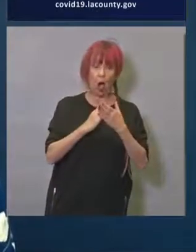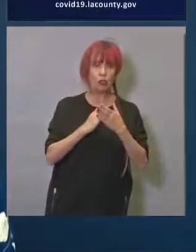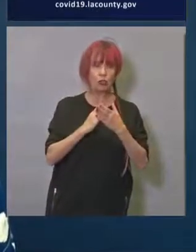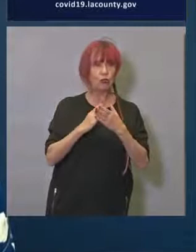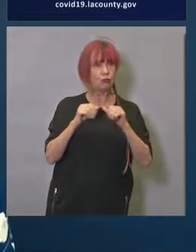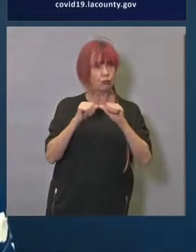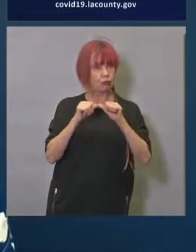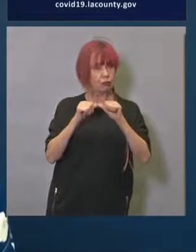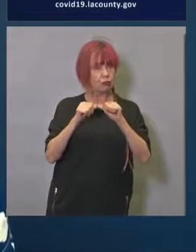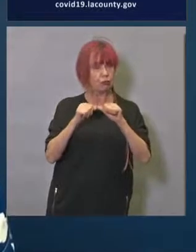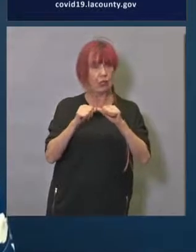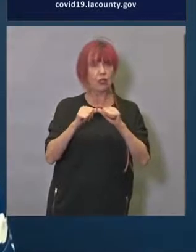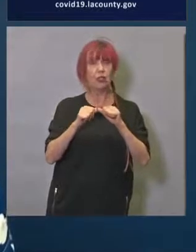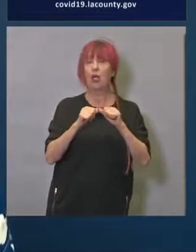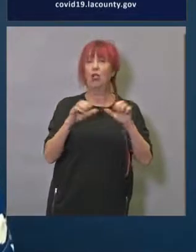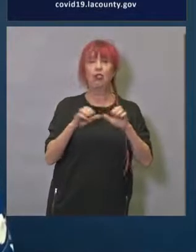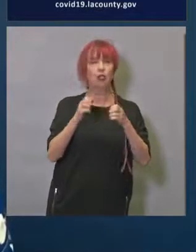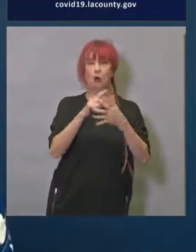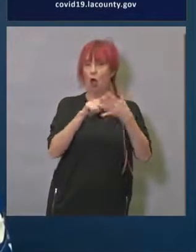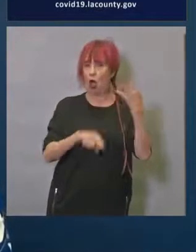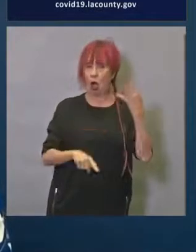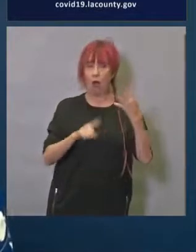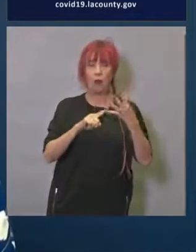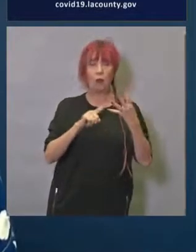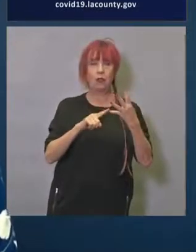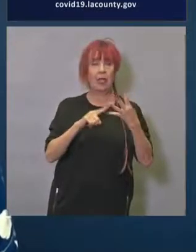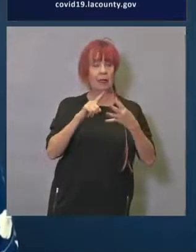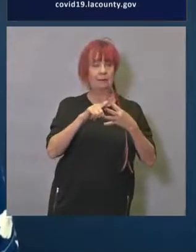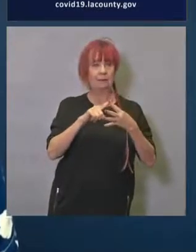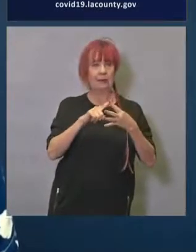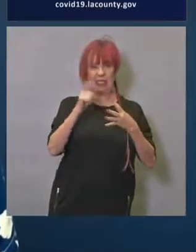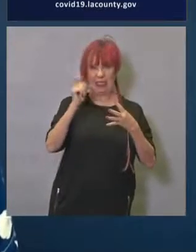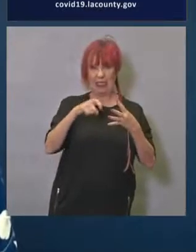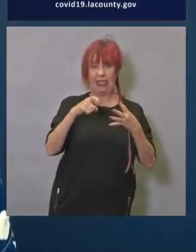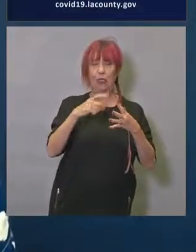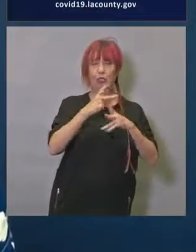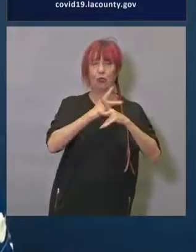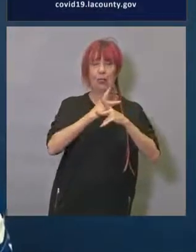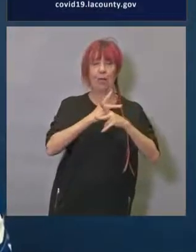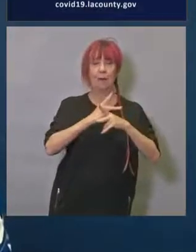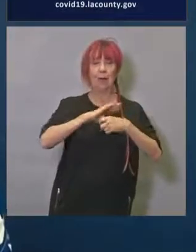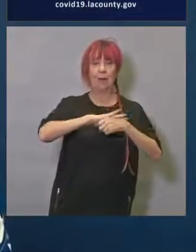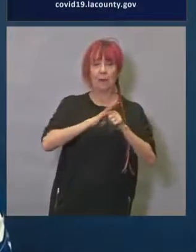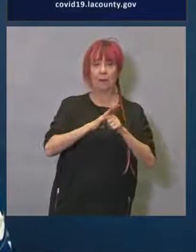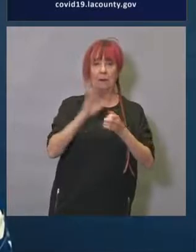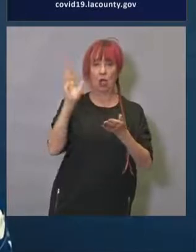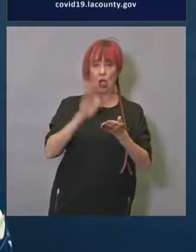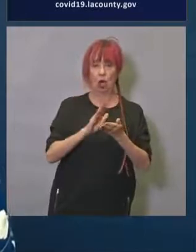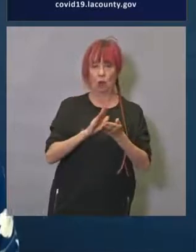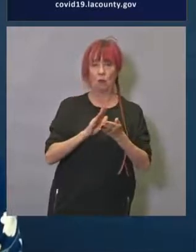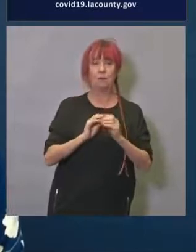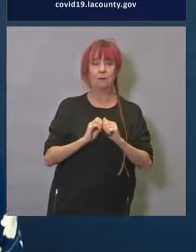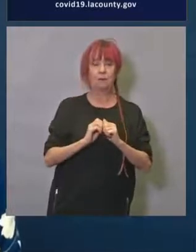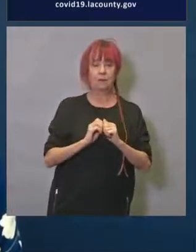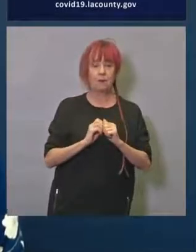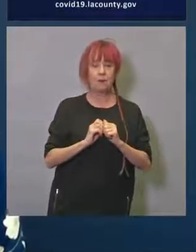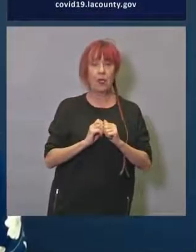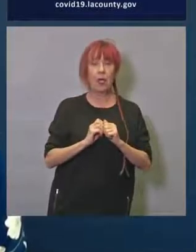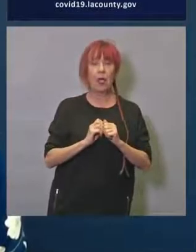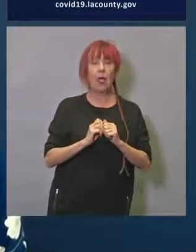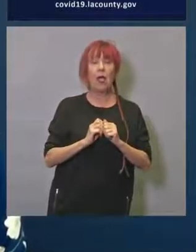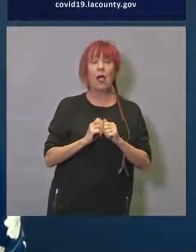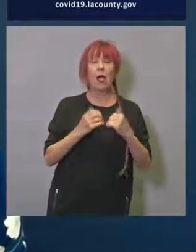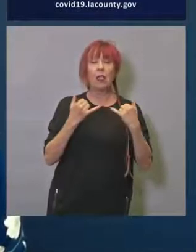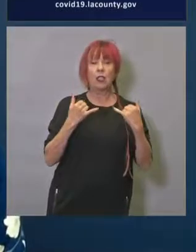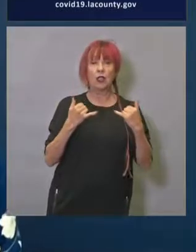please continue to do all of those basic public health practices that are needed to keep the vaccine transmission low. Shifting now to